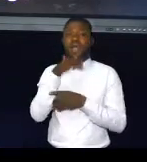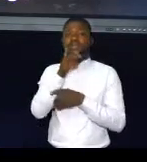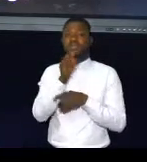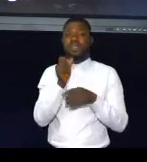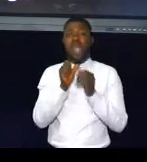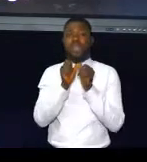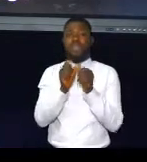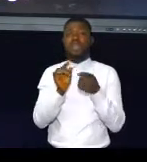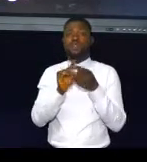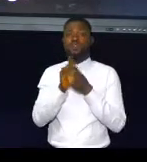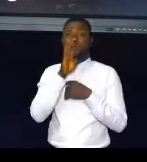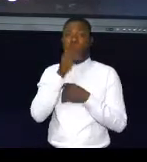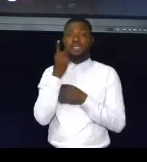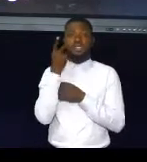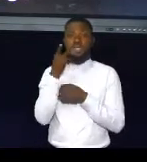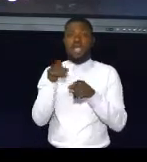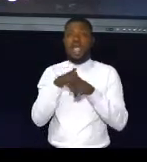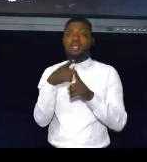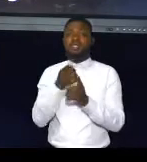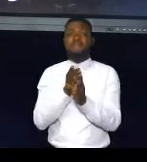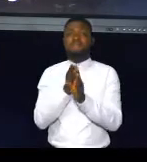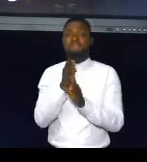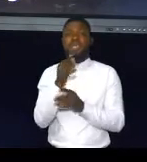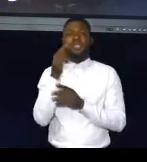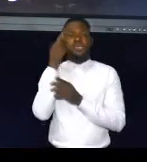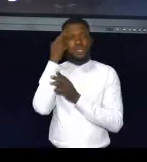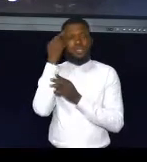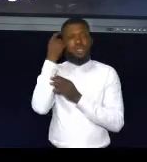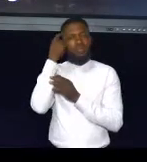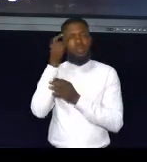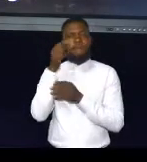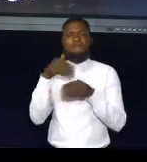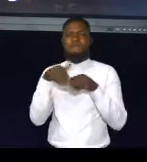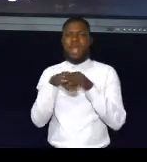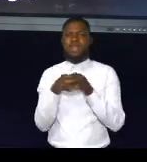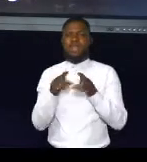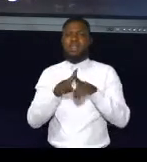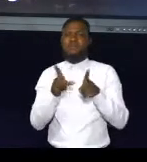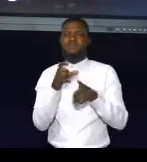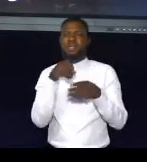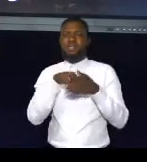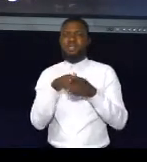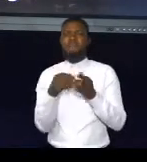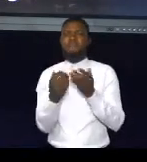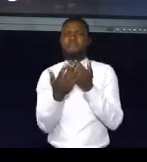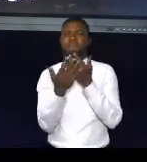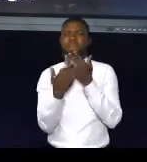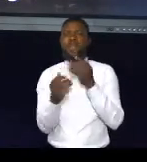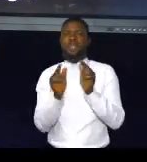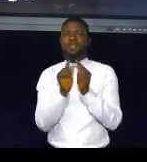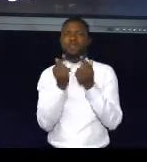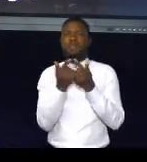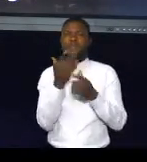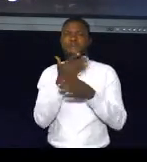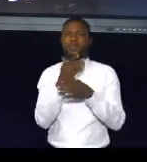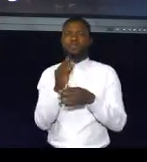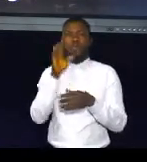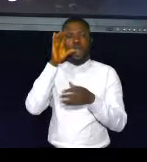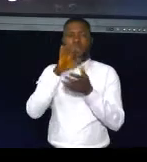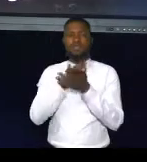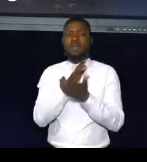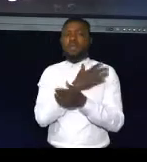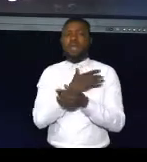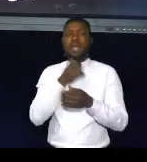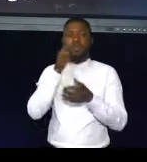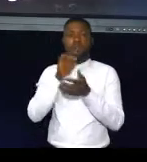children are still continuously regarded in Nigeria as the main reason for marriage. Difference in blood groups between husband